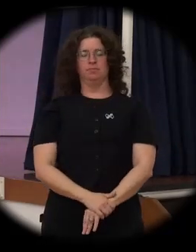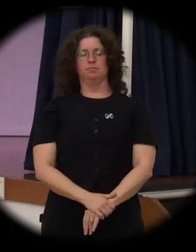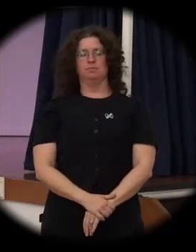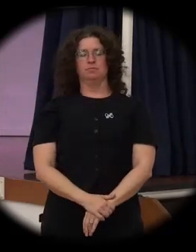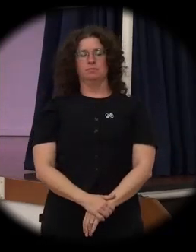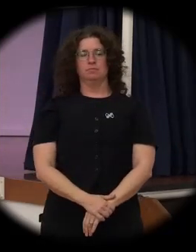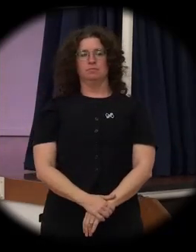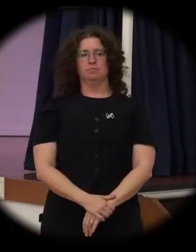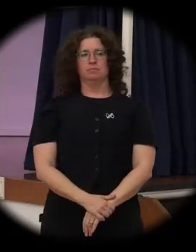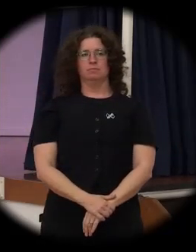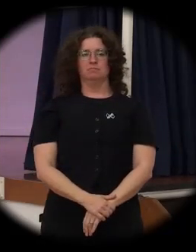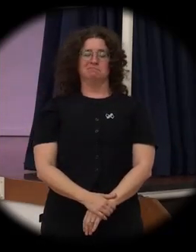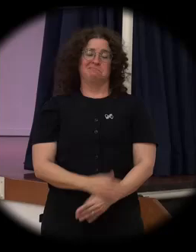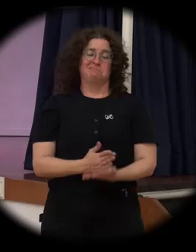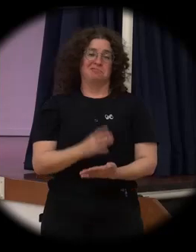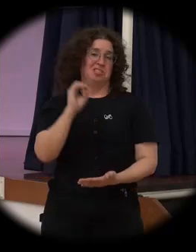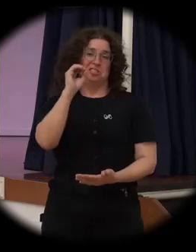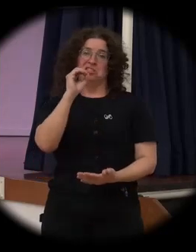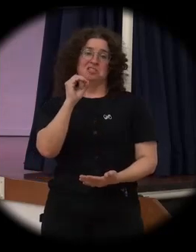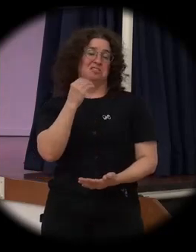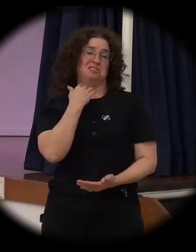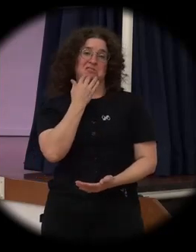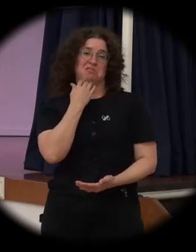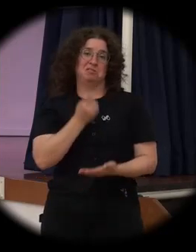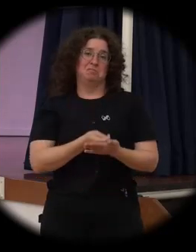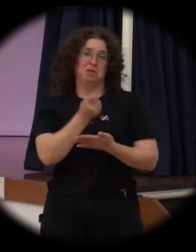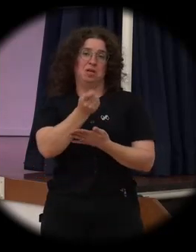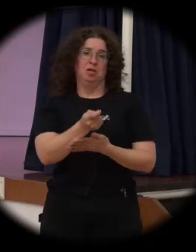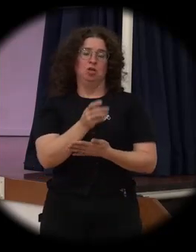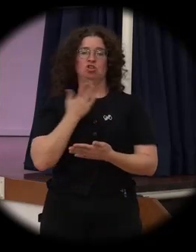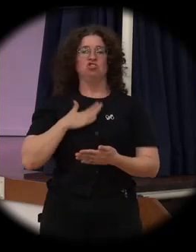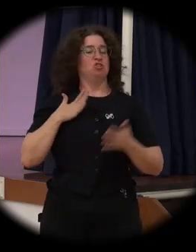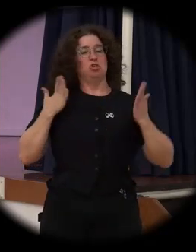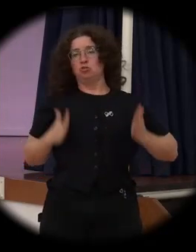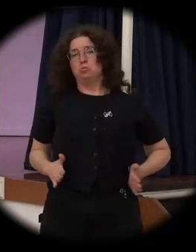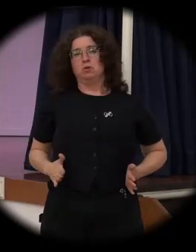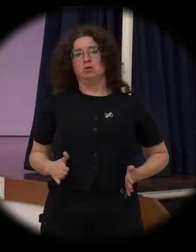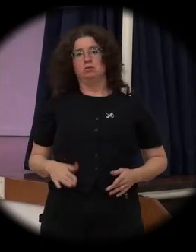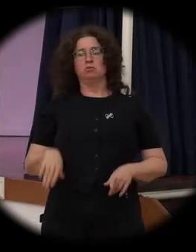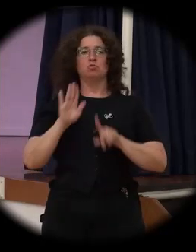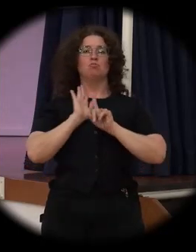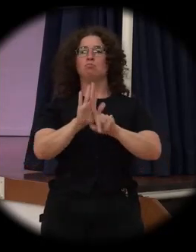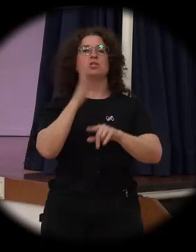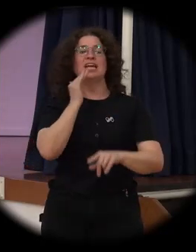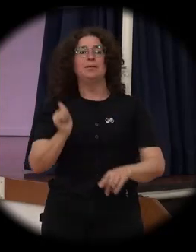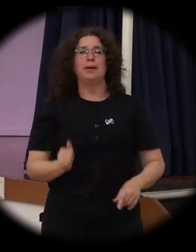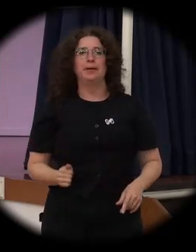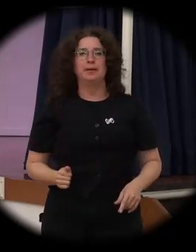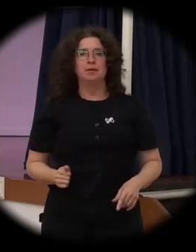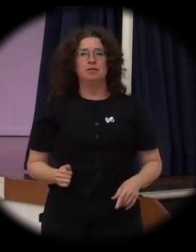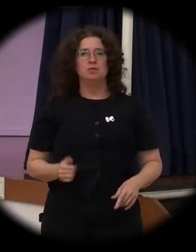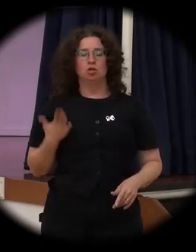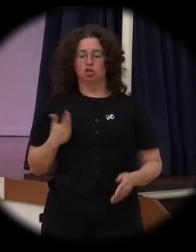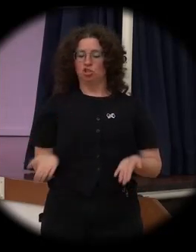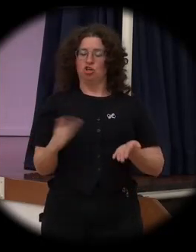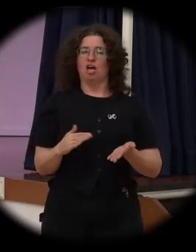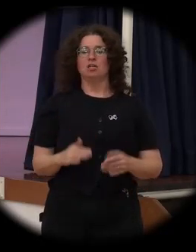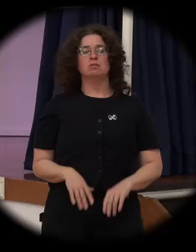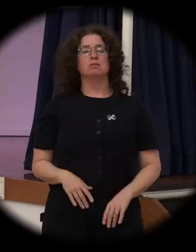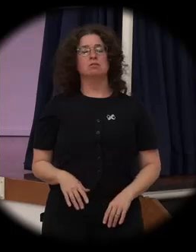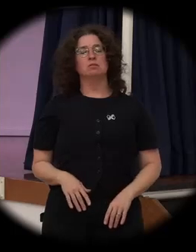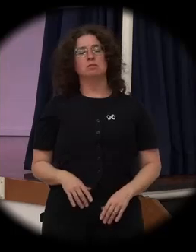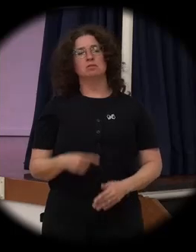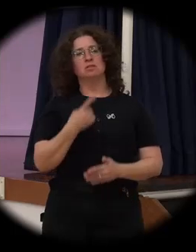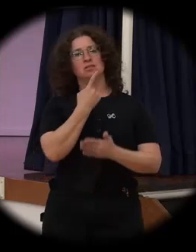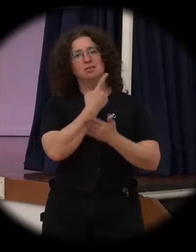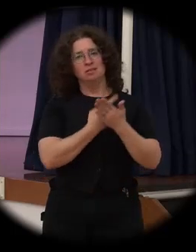it's effectively 0 cost, so there's no additional human actions involved to do this. You already need to push your changes to version control anyway. That's all you need to do